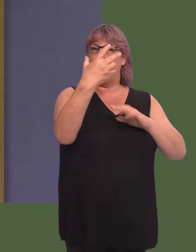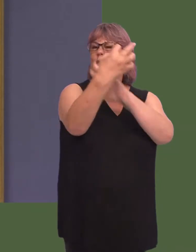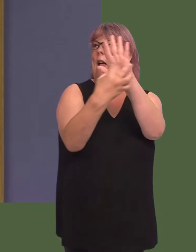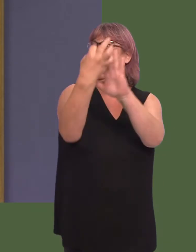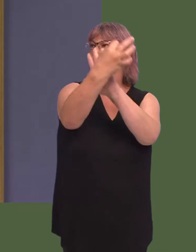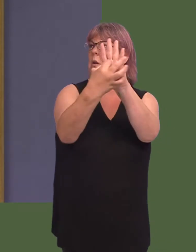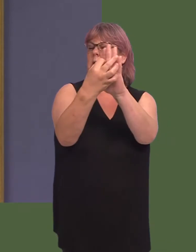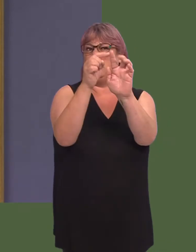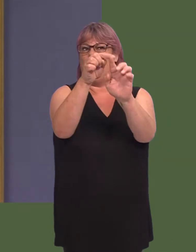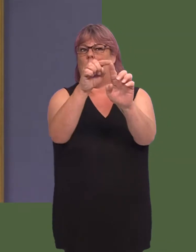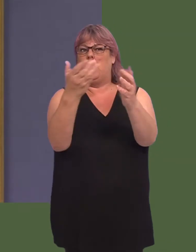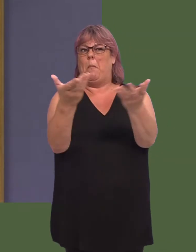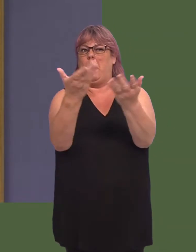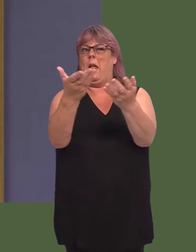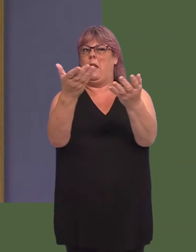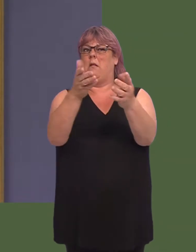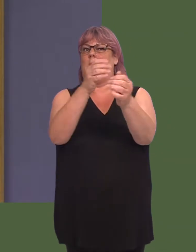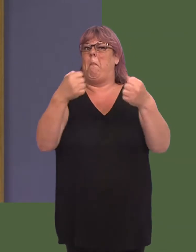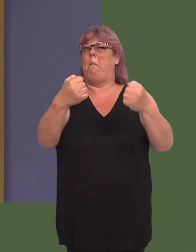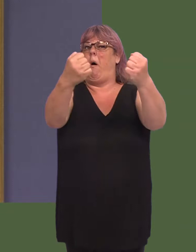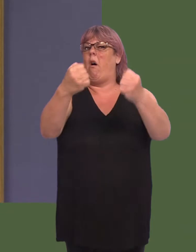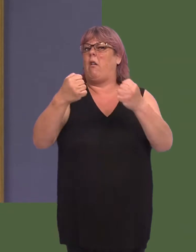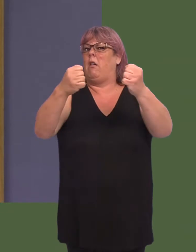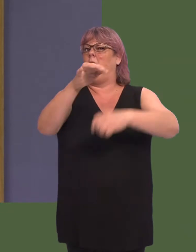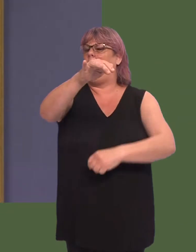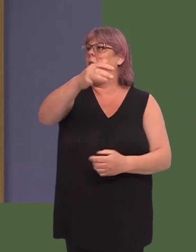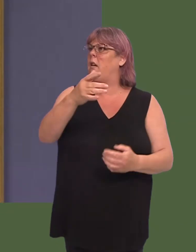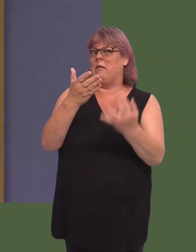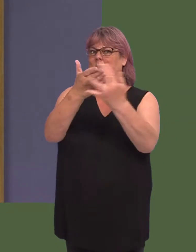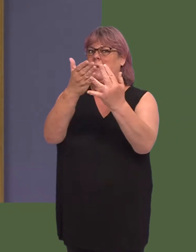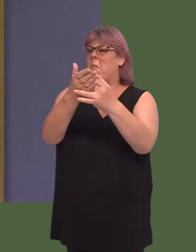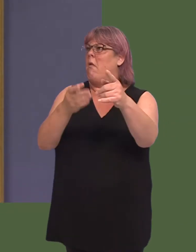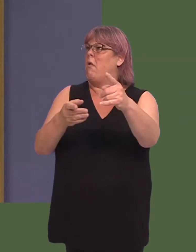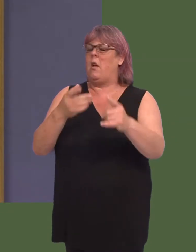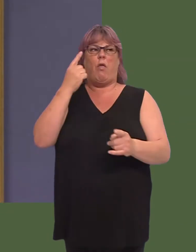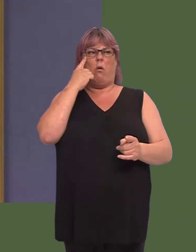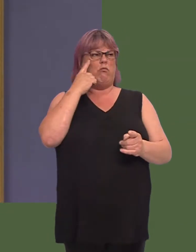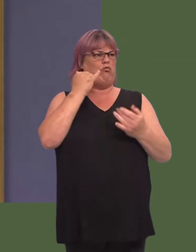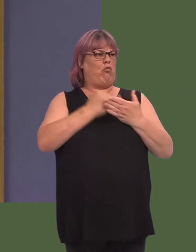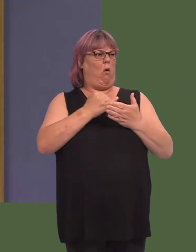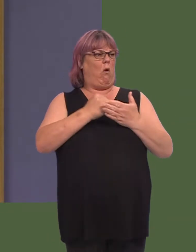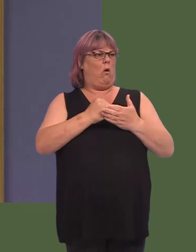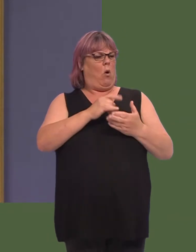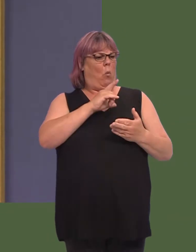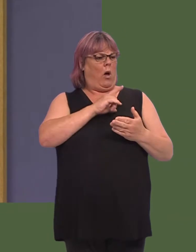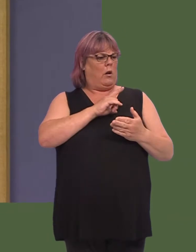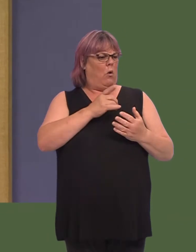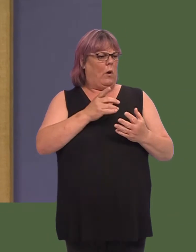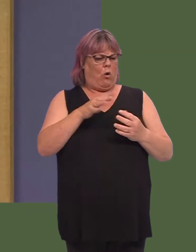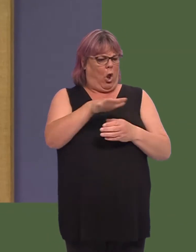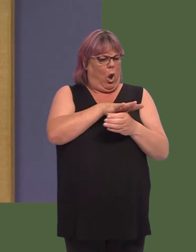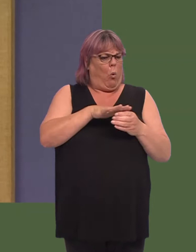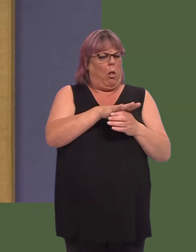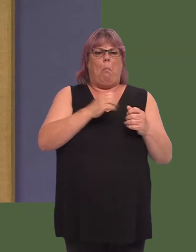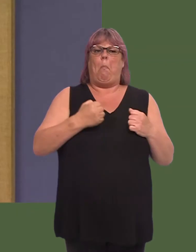in a playground that had suitable equipment. And he wanted to rectify that for the other children who